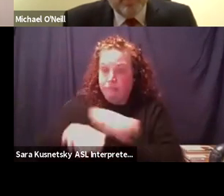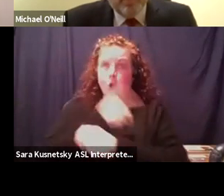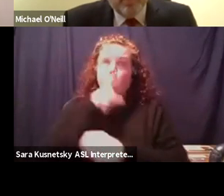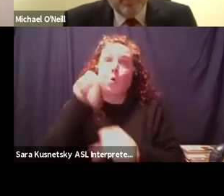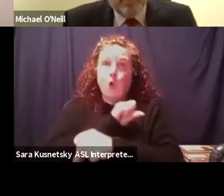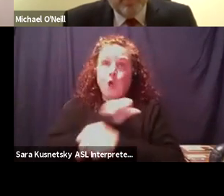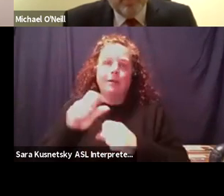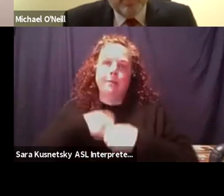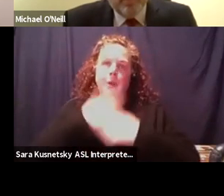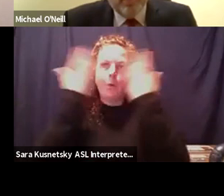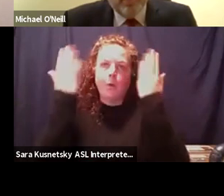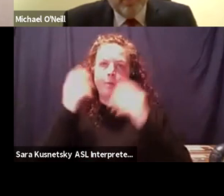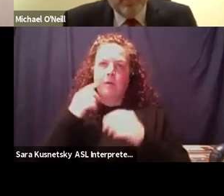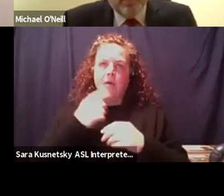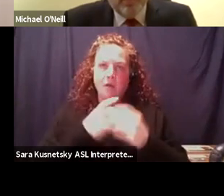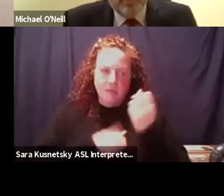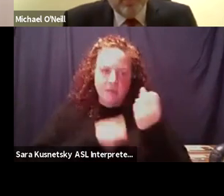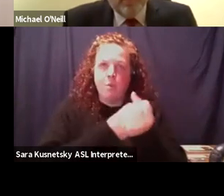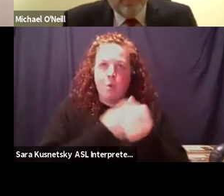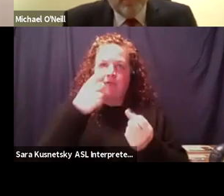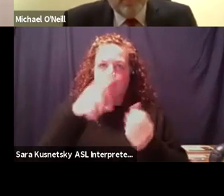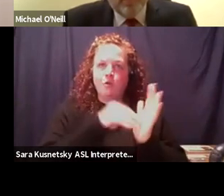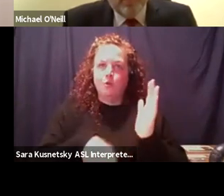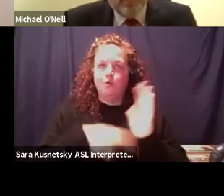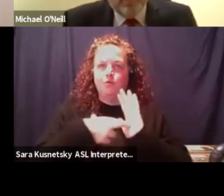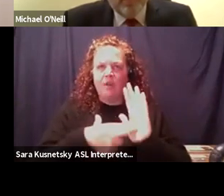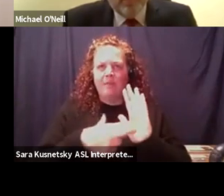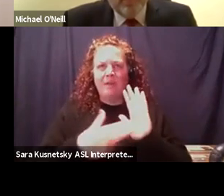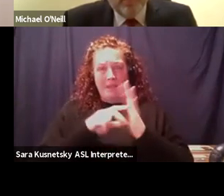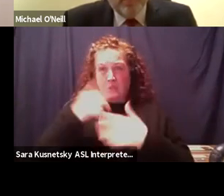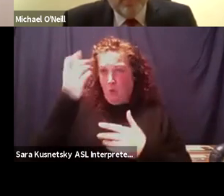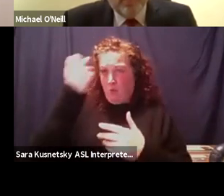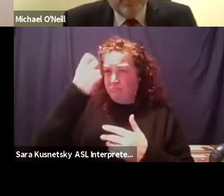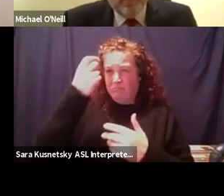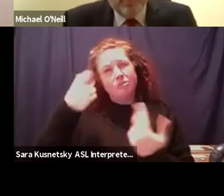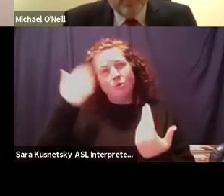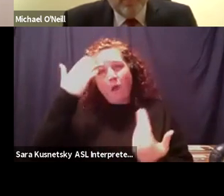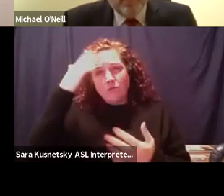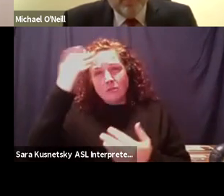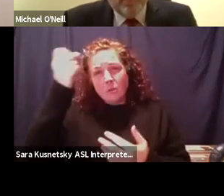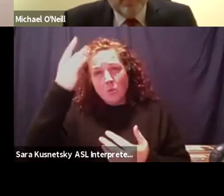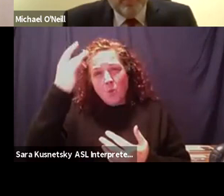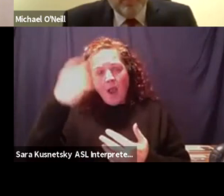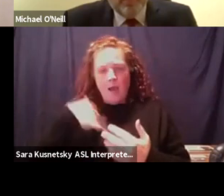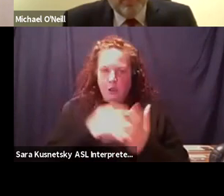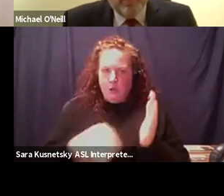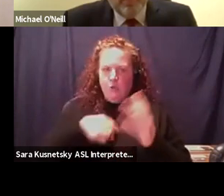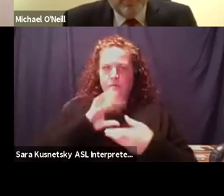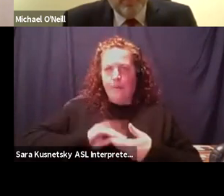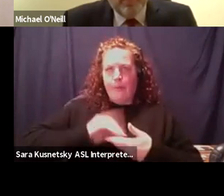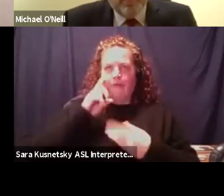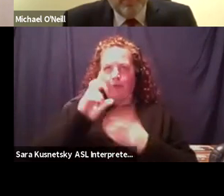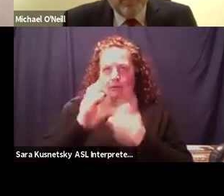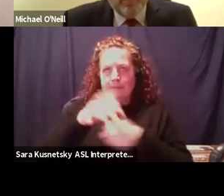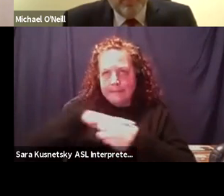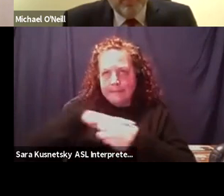quite frankly can be connected to why so many students have such low confidence in the district. Why would a student in BPS feel obligated to trust the same district